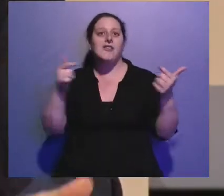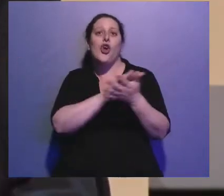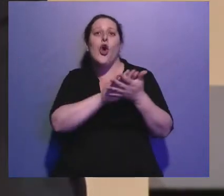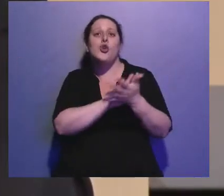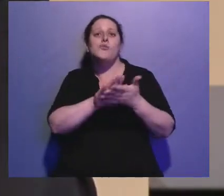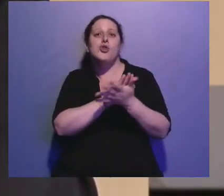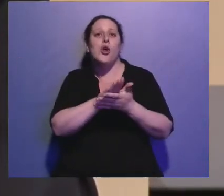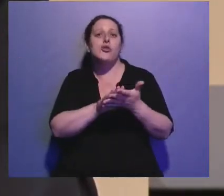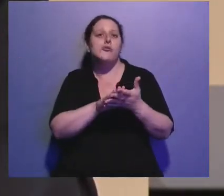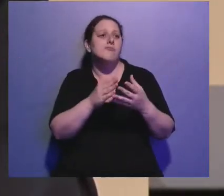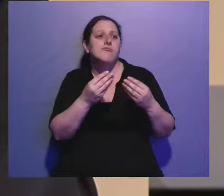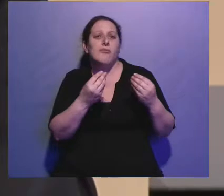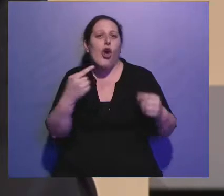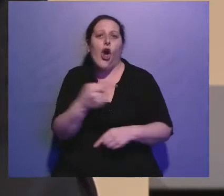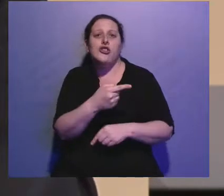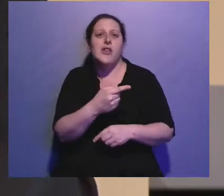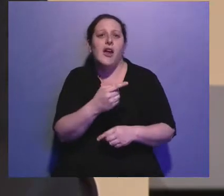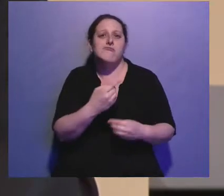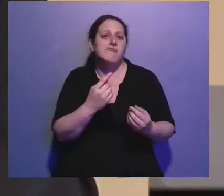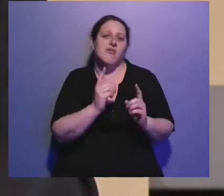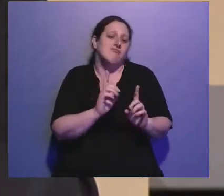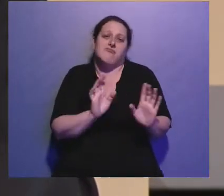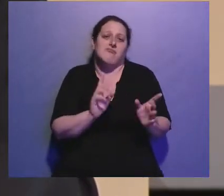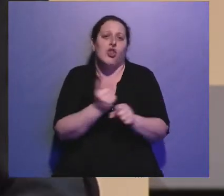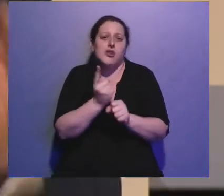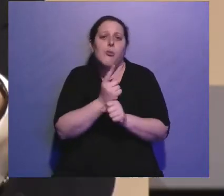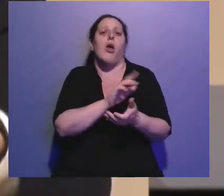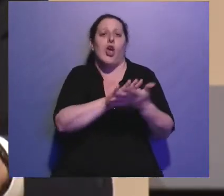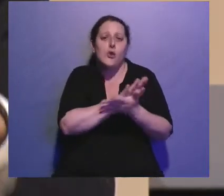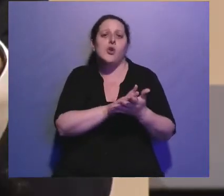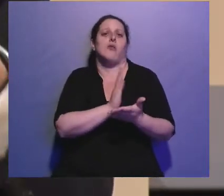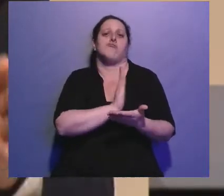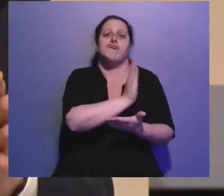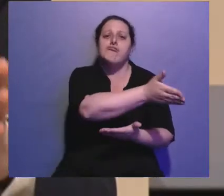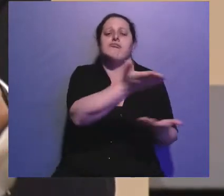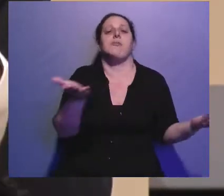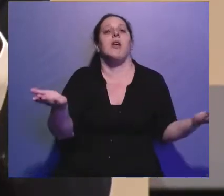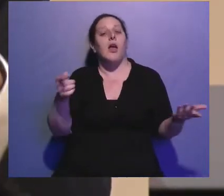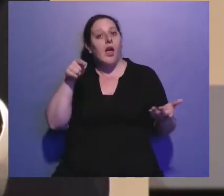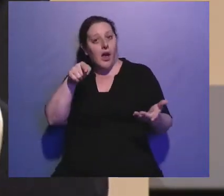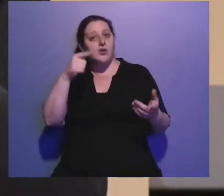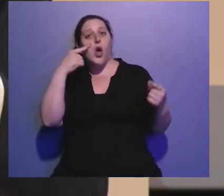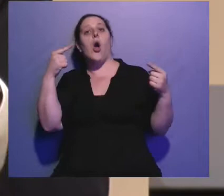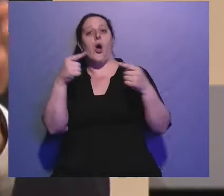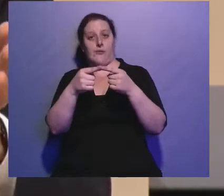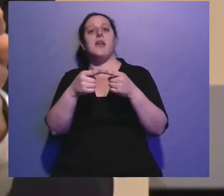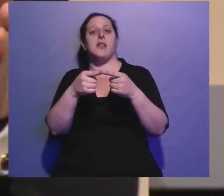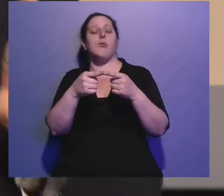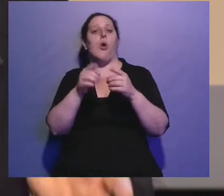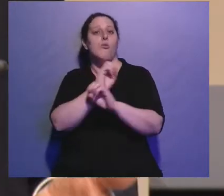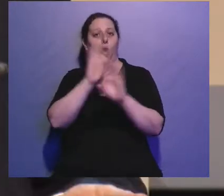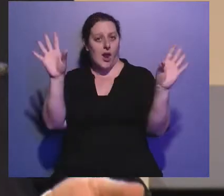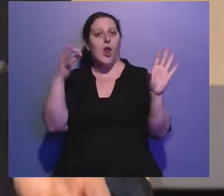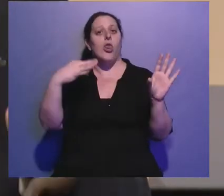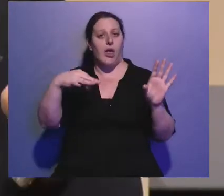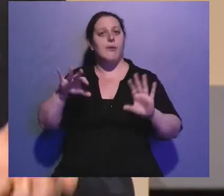their action plan. Without transparency, you cannot fight against corruption. So there needs to be very